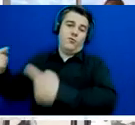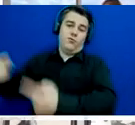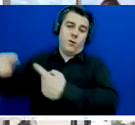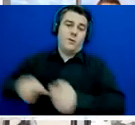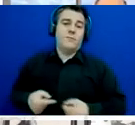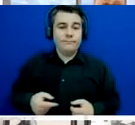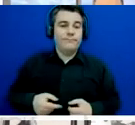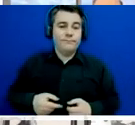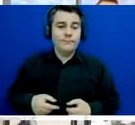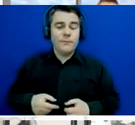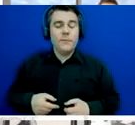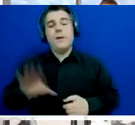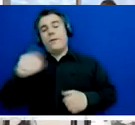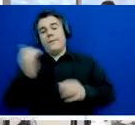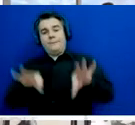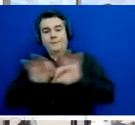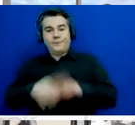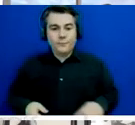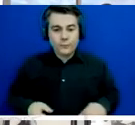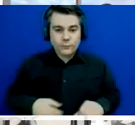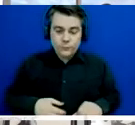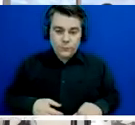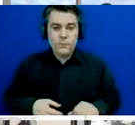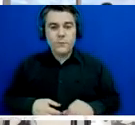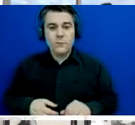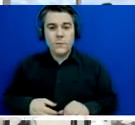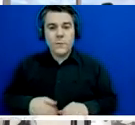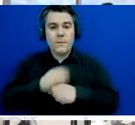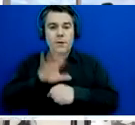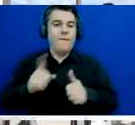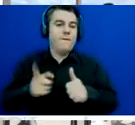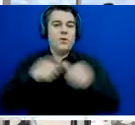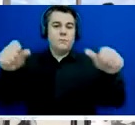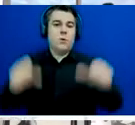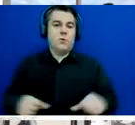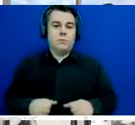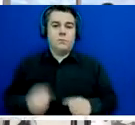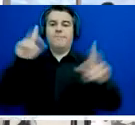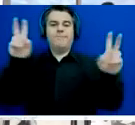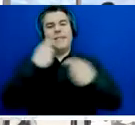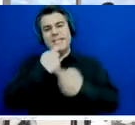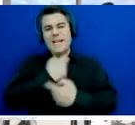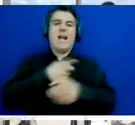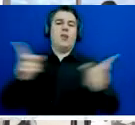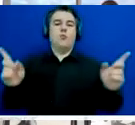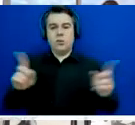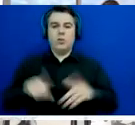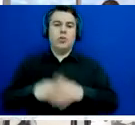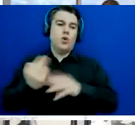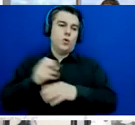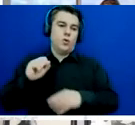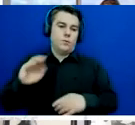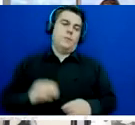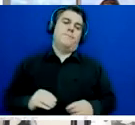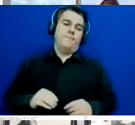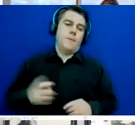So another important step is to make your first post, kind of a declaration, start using social media. What I see a lot of